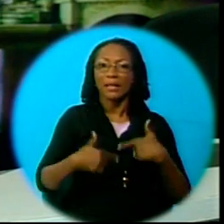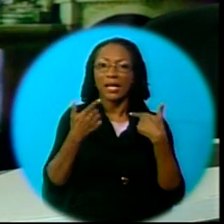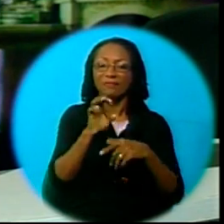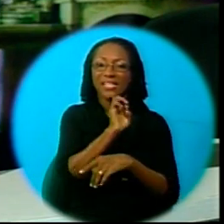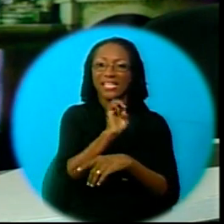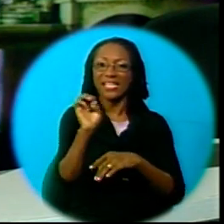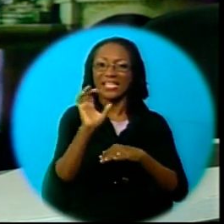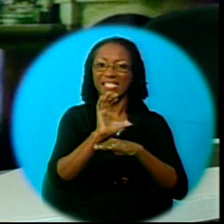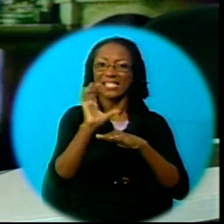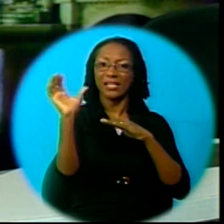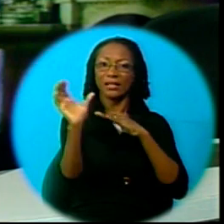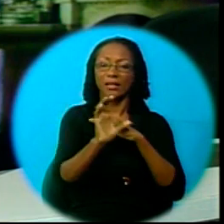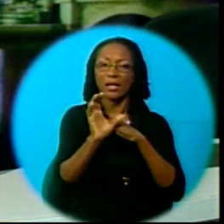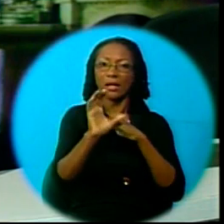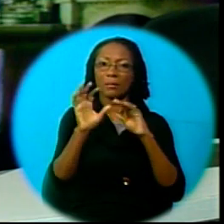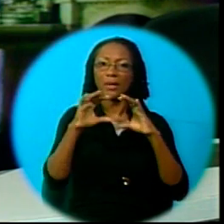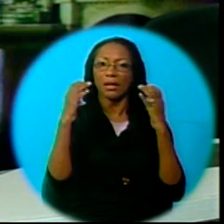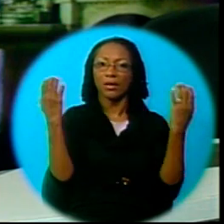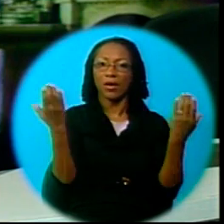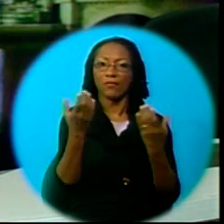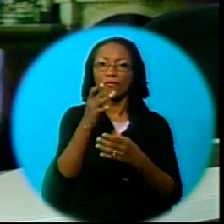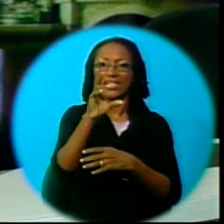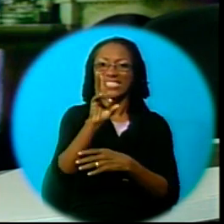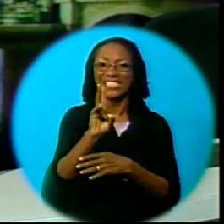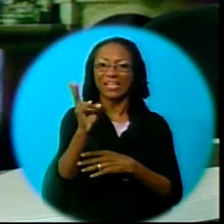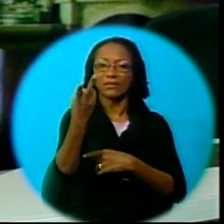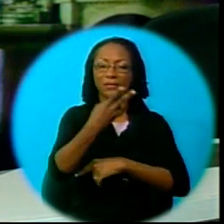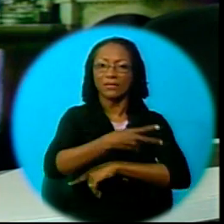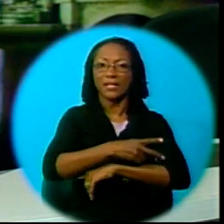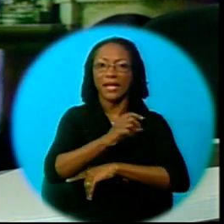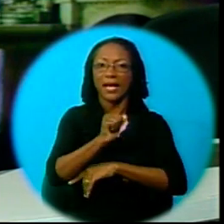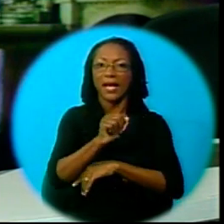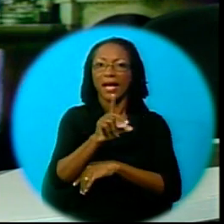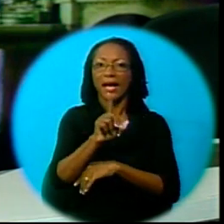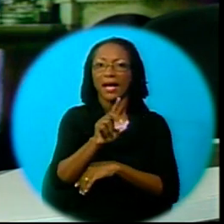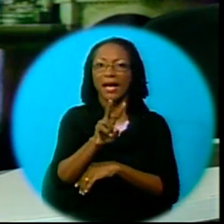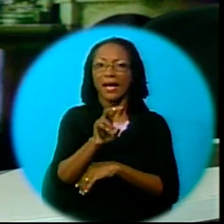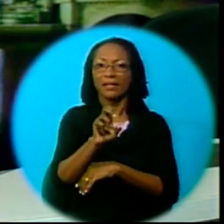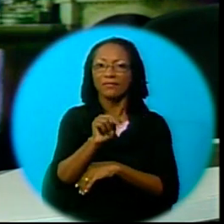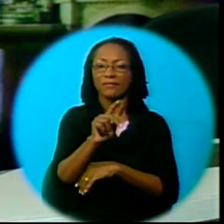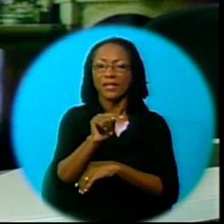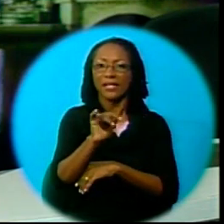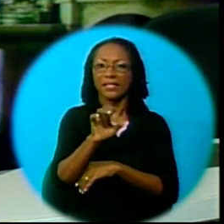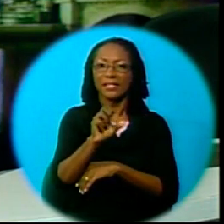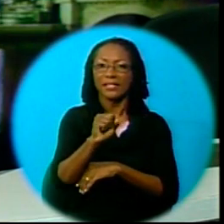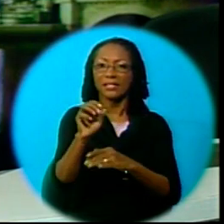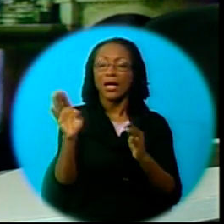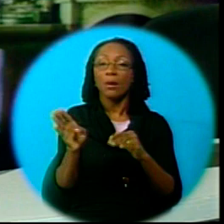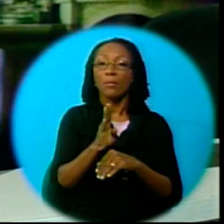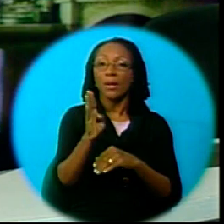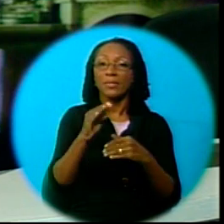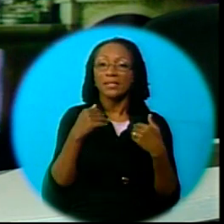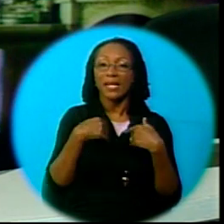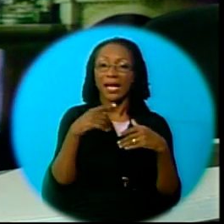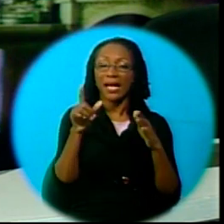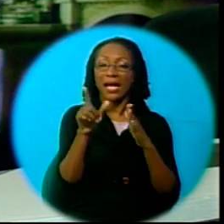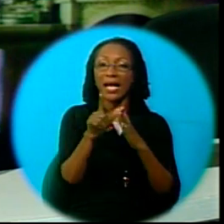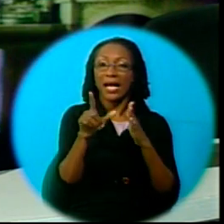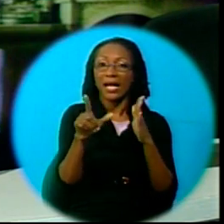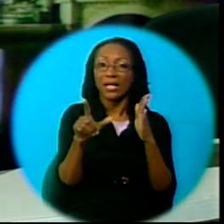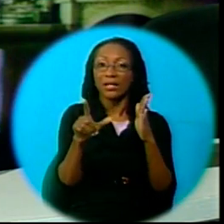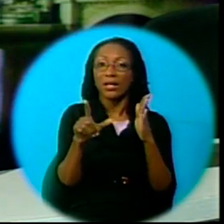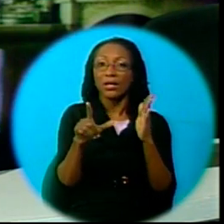Caribbean Conference of Seventh-day Adventists. He says while Barbados has laws against the act of sodomy, they are not